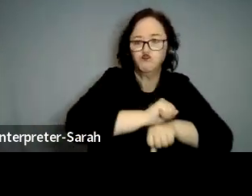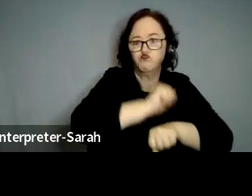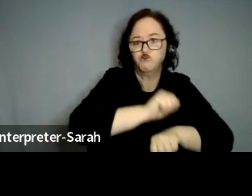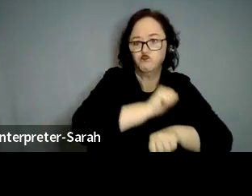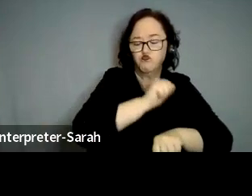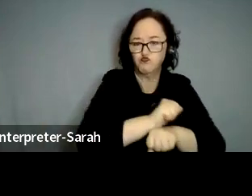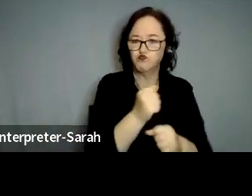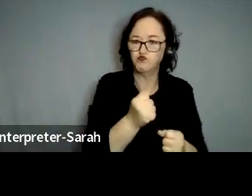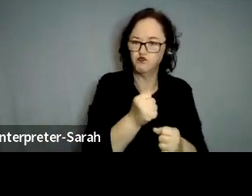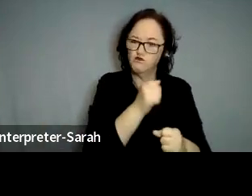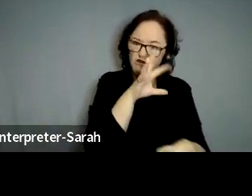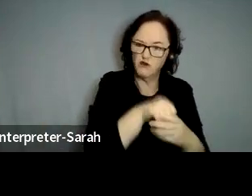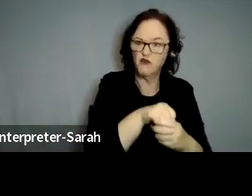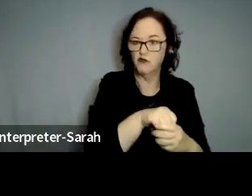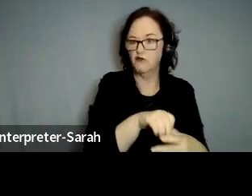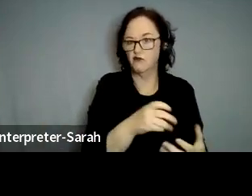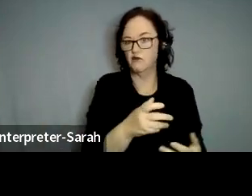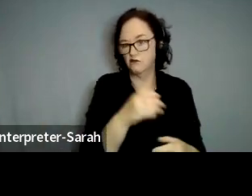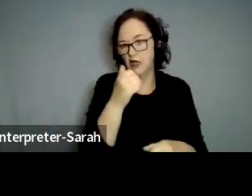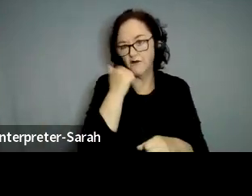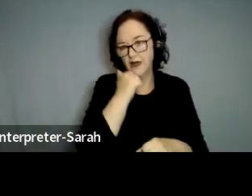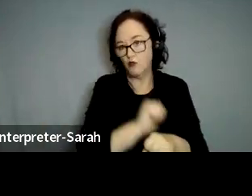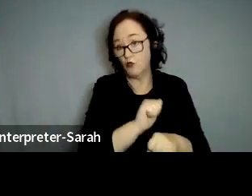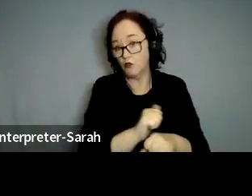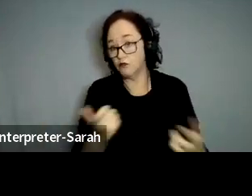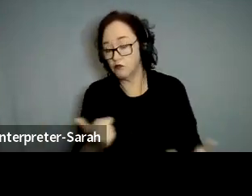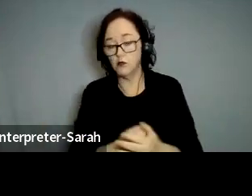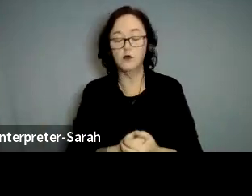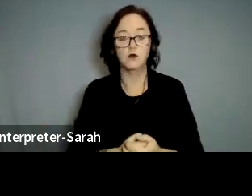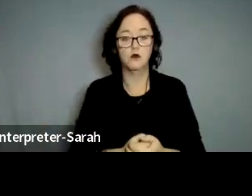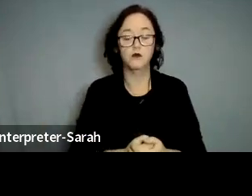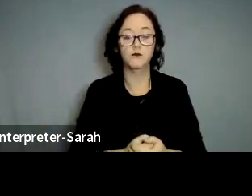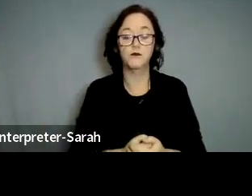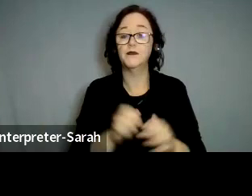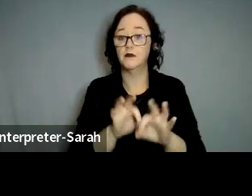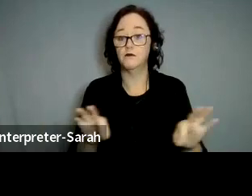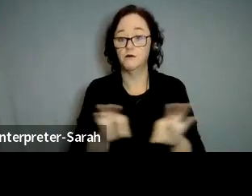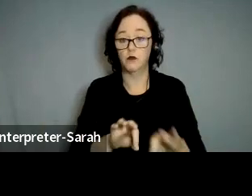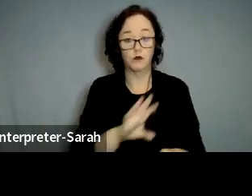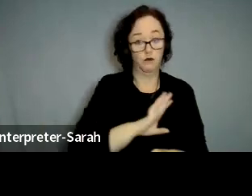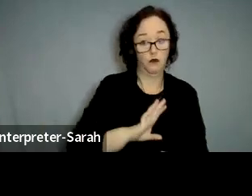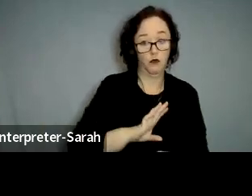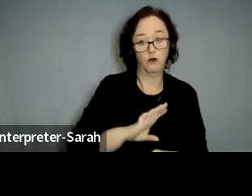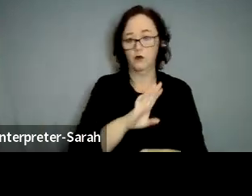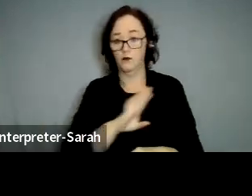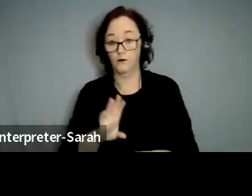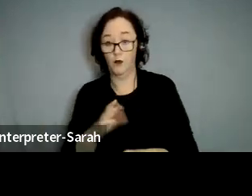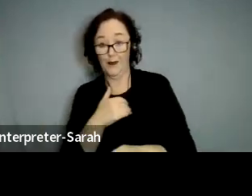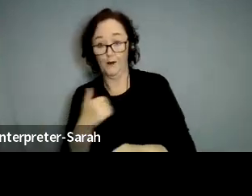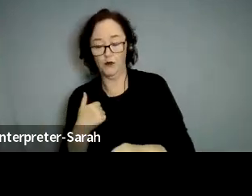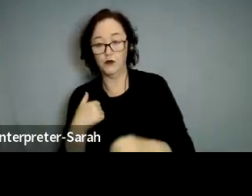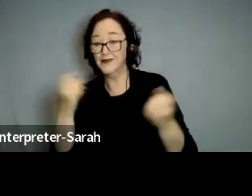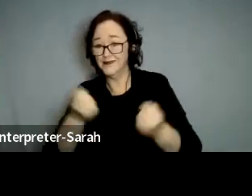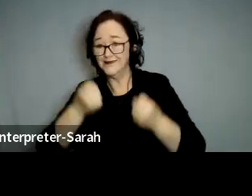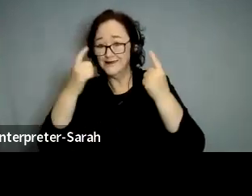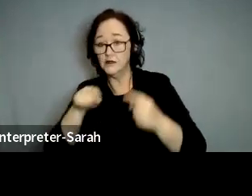In any scenario here, we want to make sure that the board and our board members understand that they have a